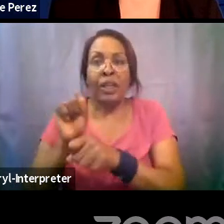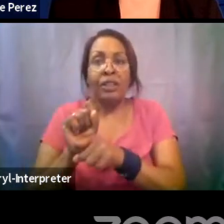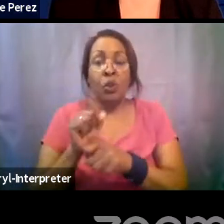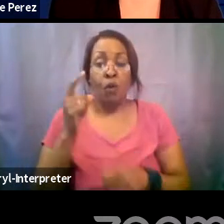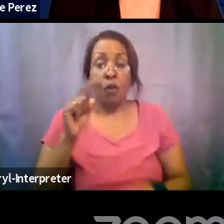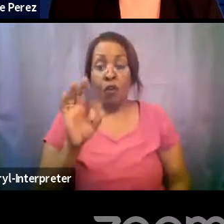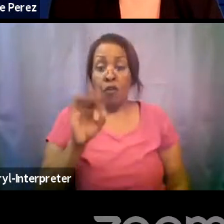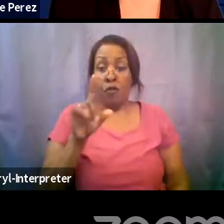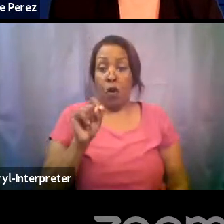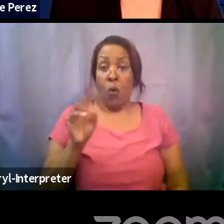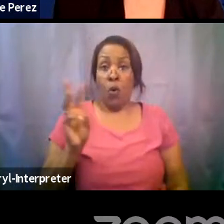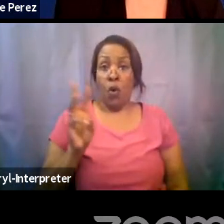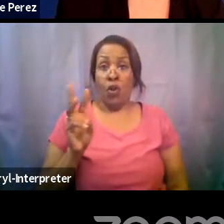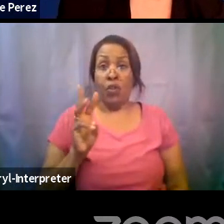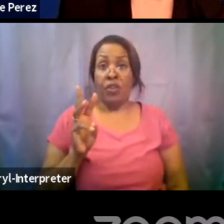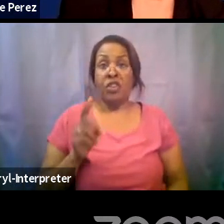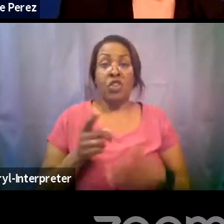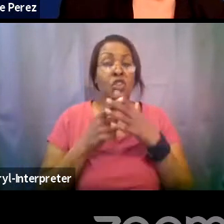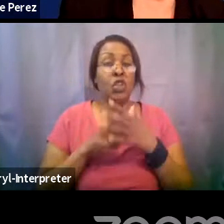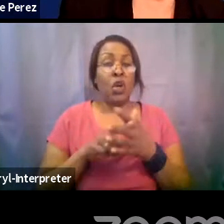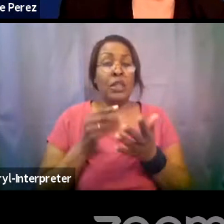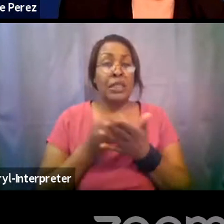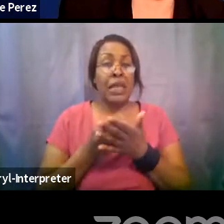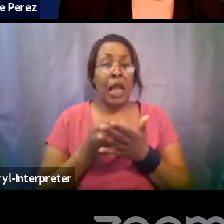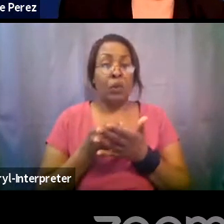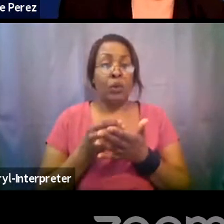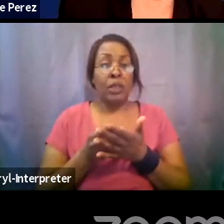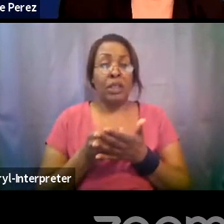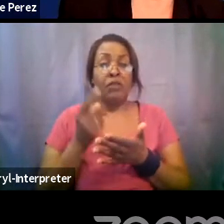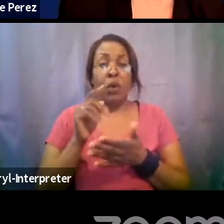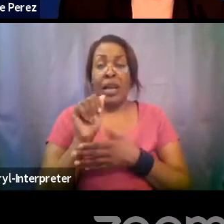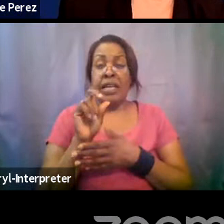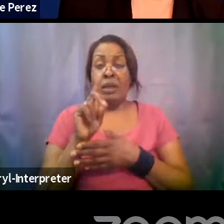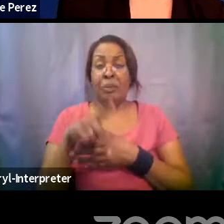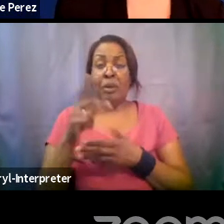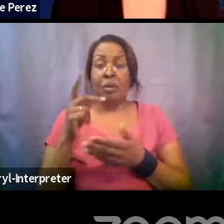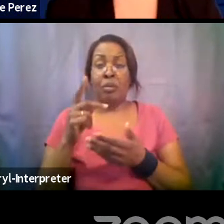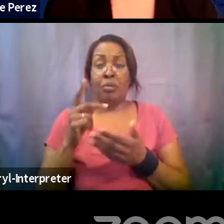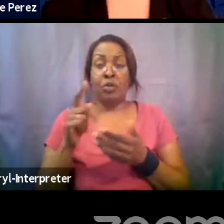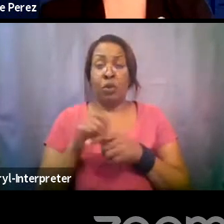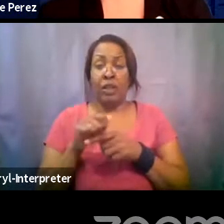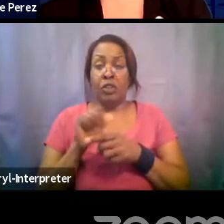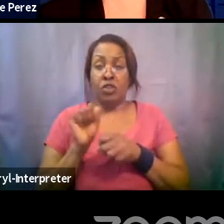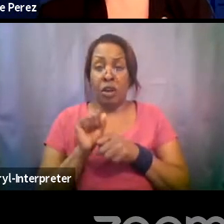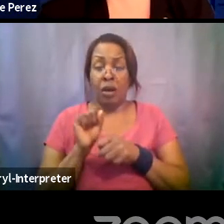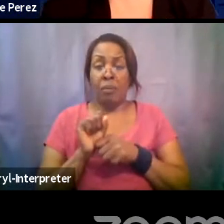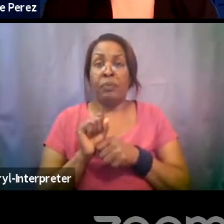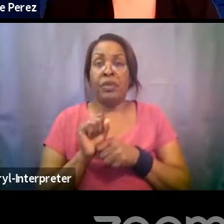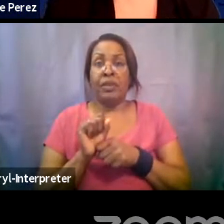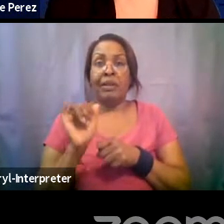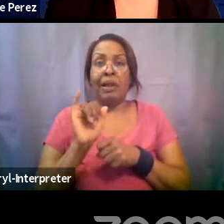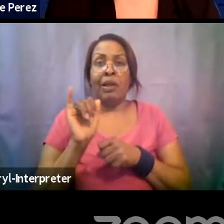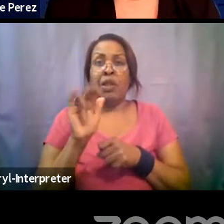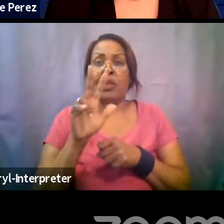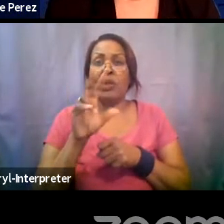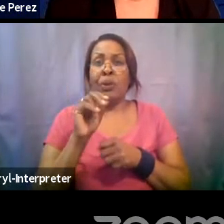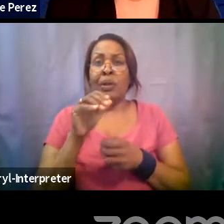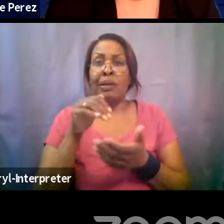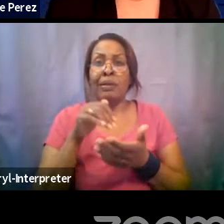Worth, the starting salary for the ADP program trainee job is like